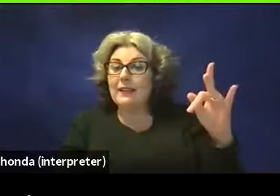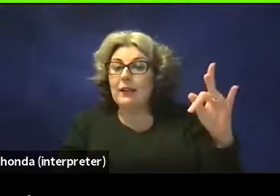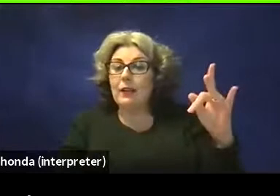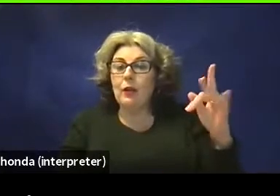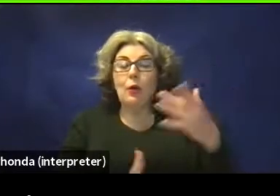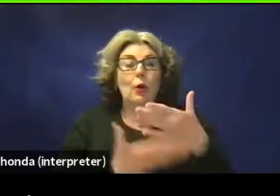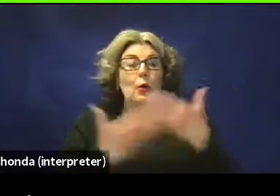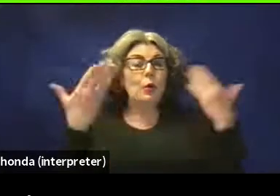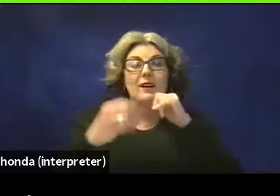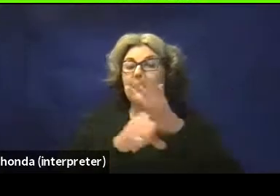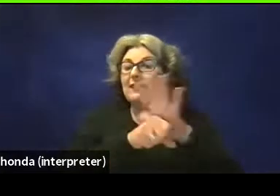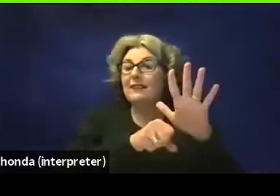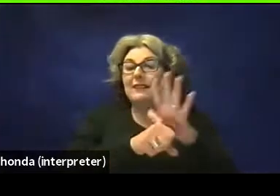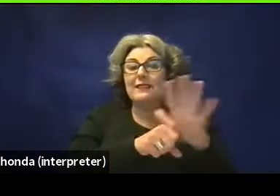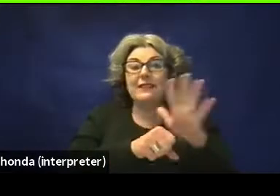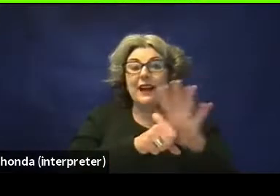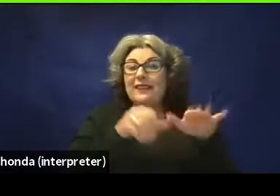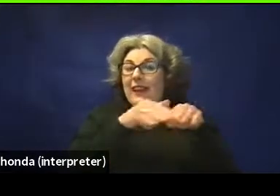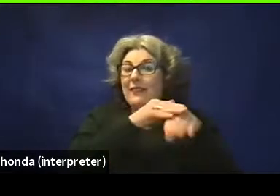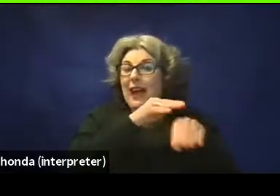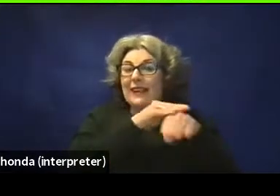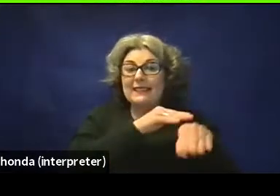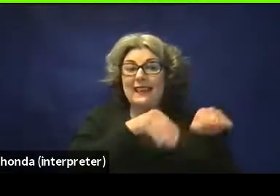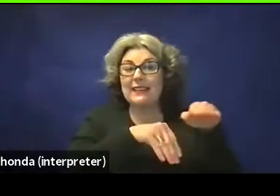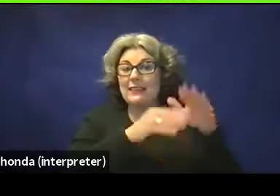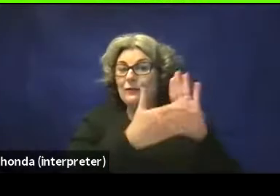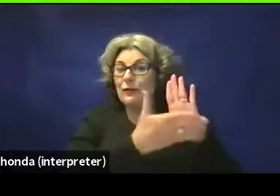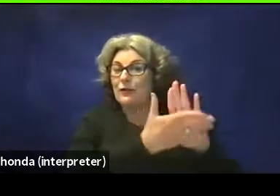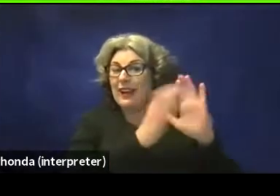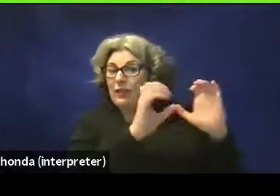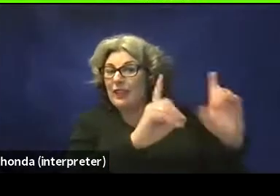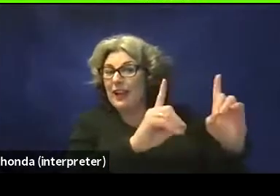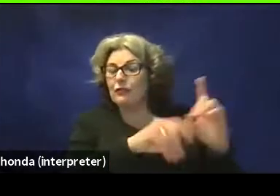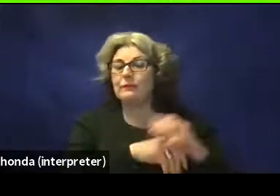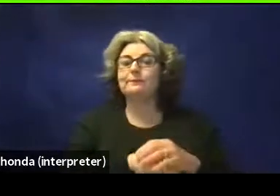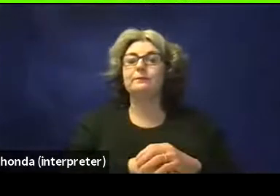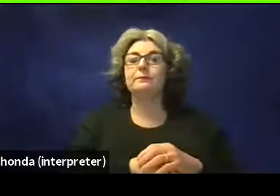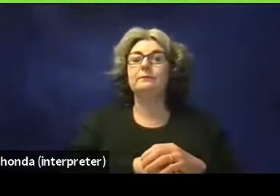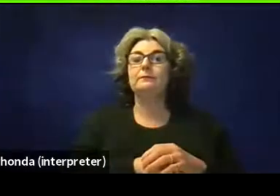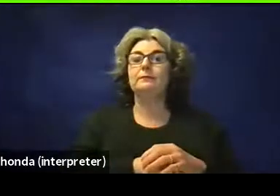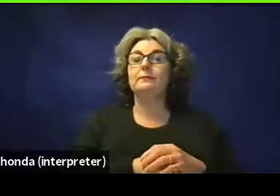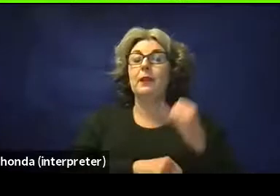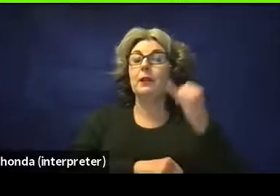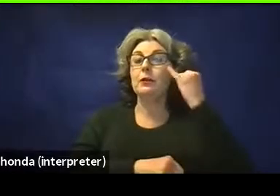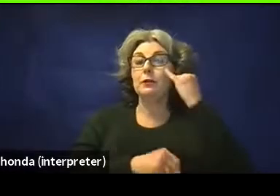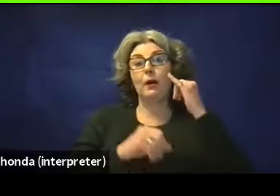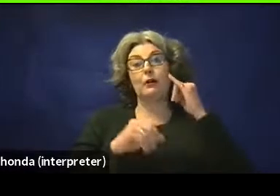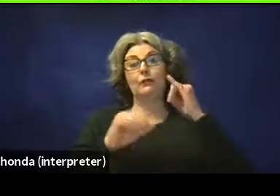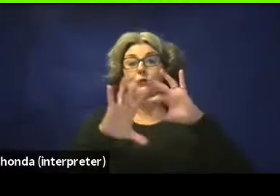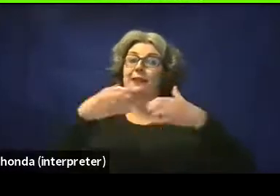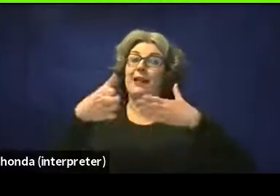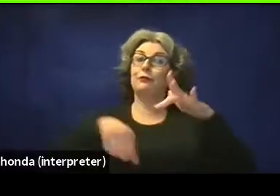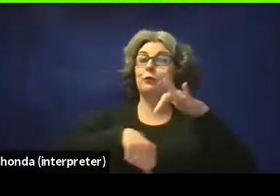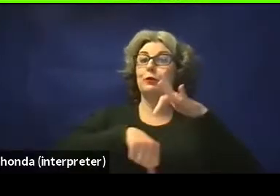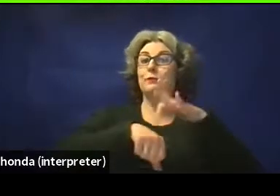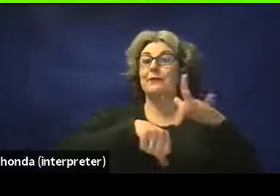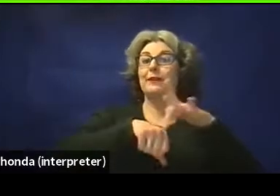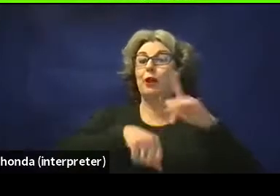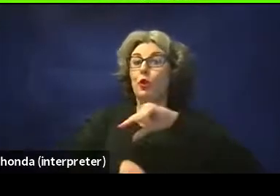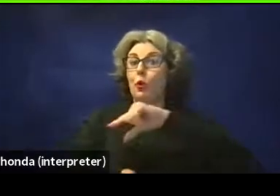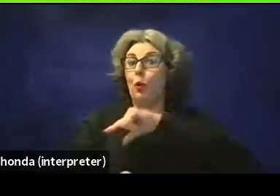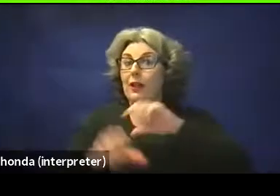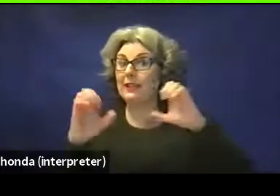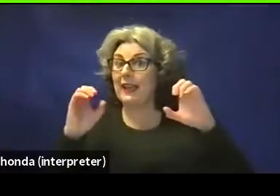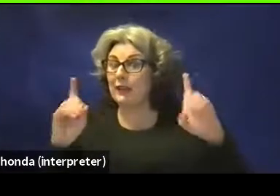not enough, there's not enough access available for them. Where you do have classrooms available, then the quality